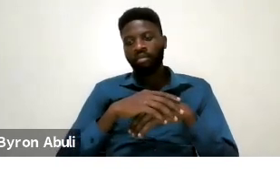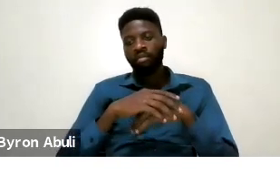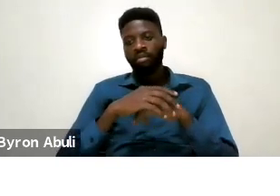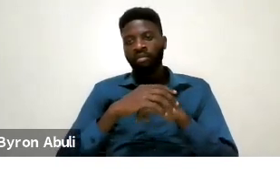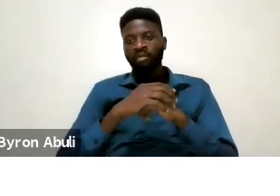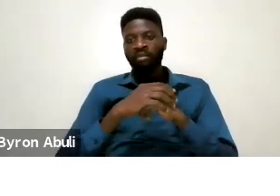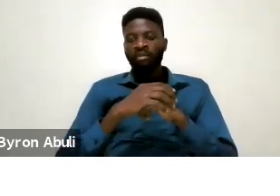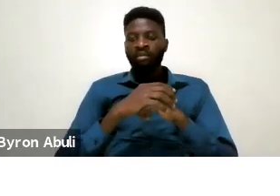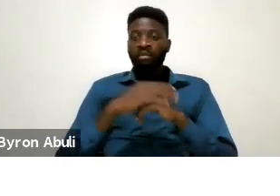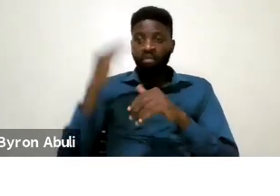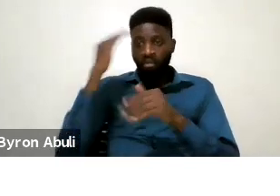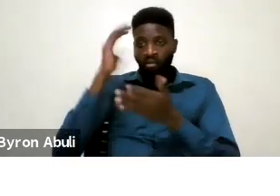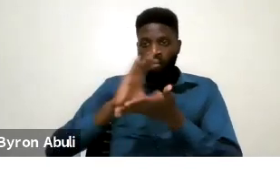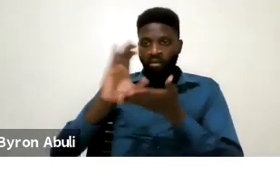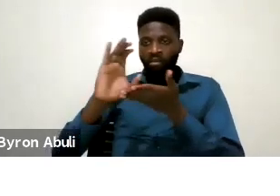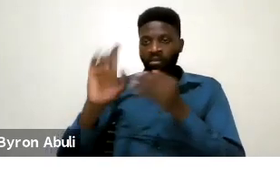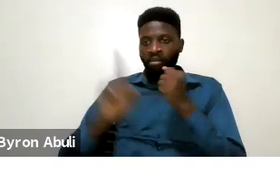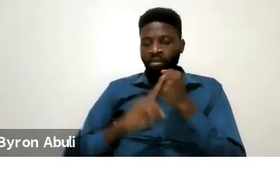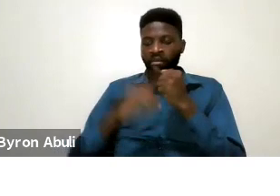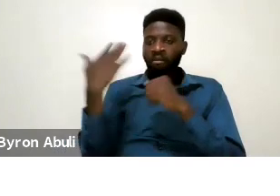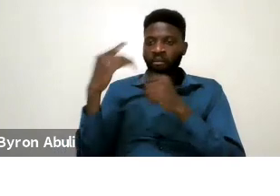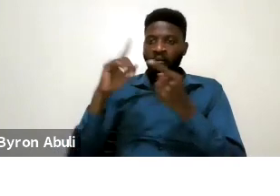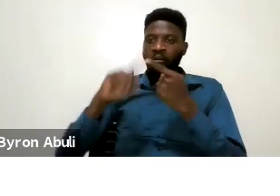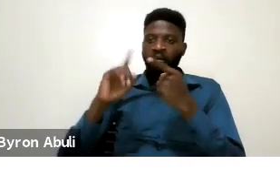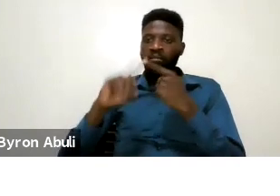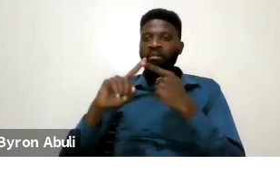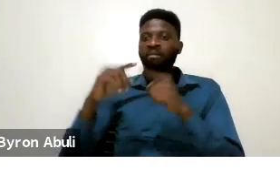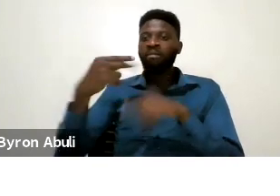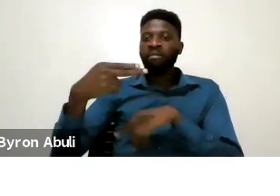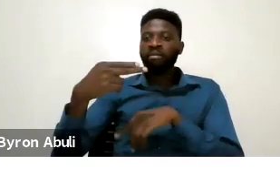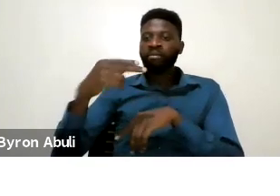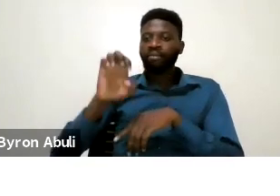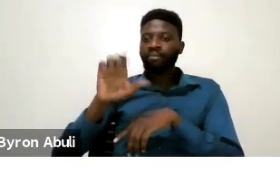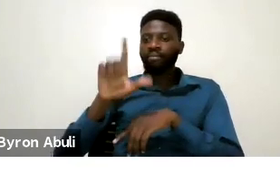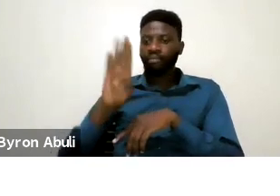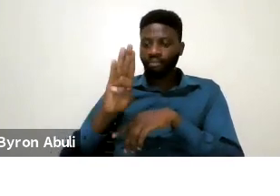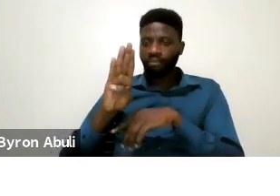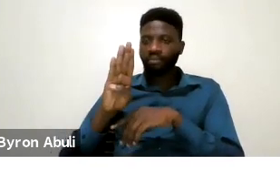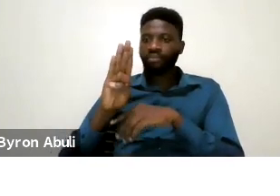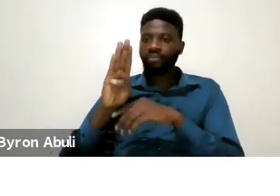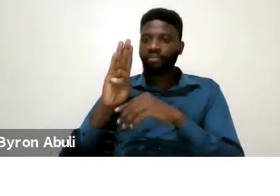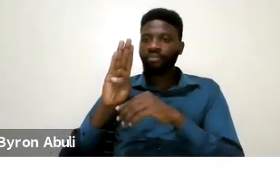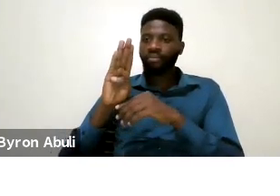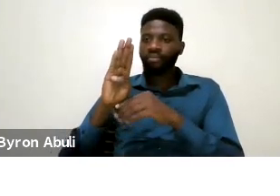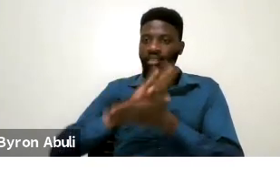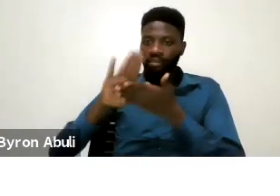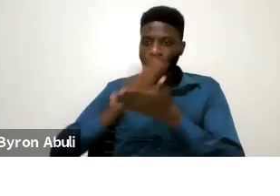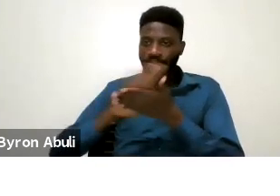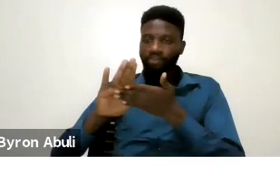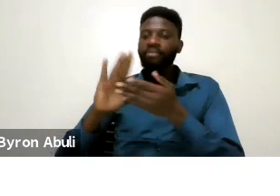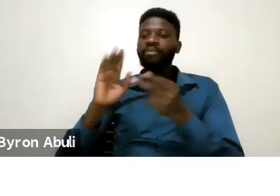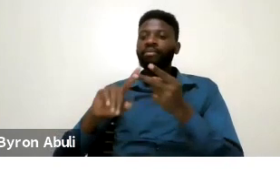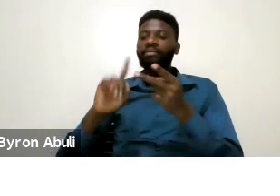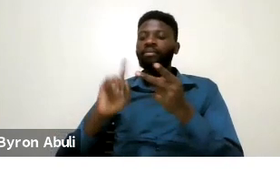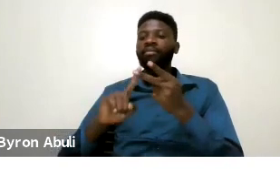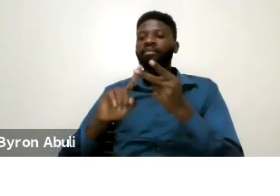Do you know Chapter 6 documents? You have the HELB clearance. We have the CID clearance,